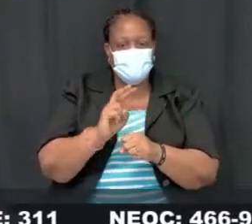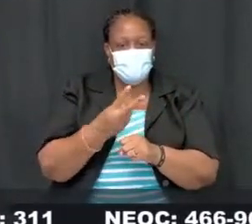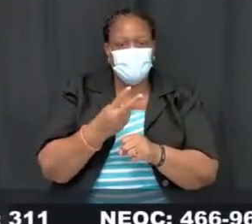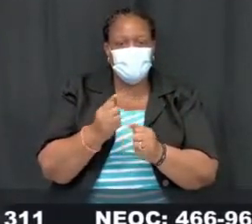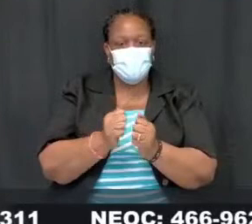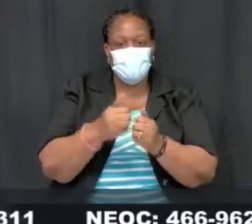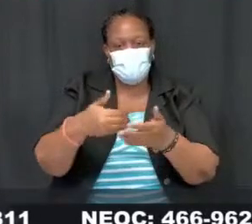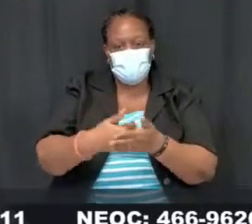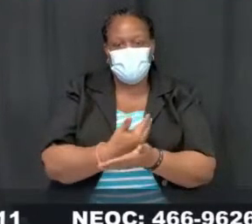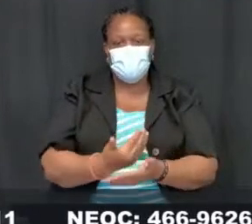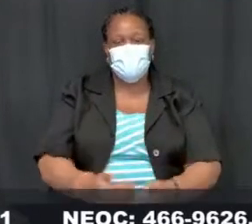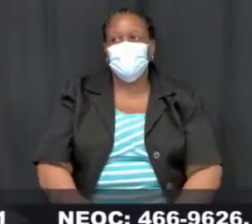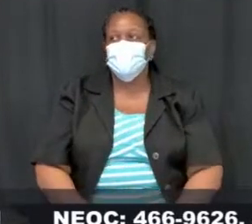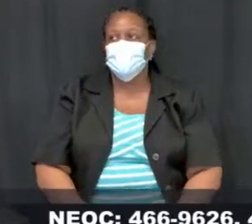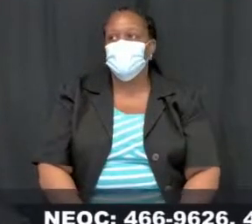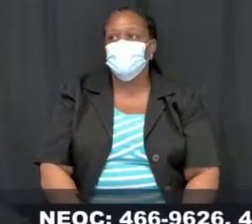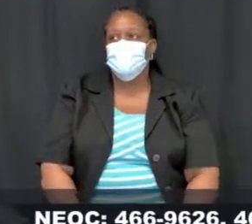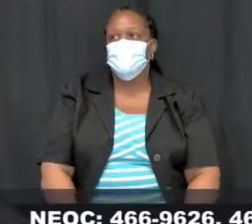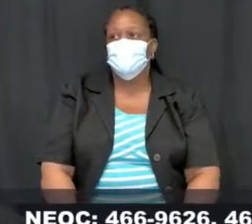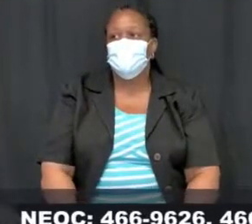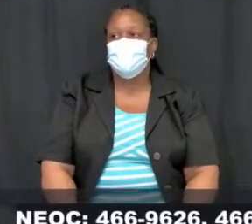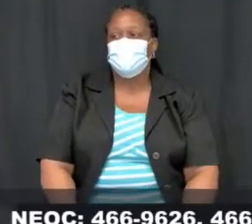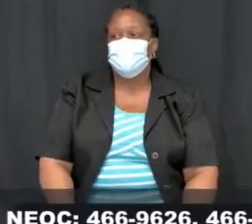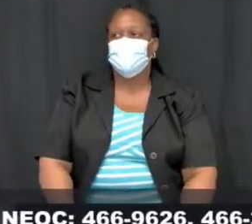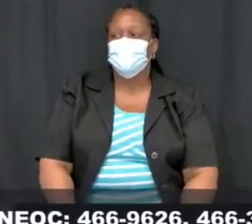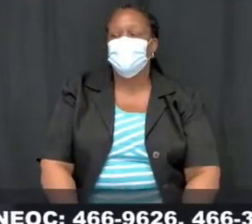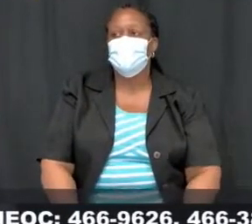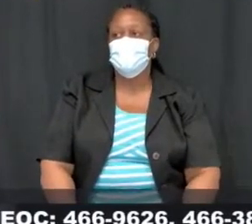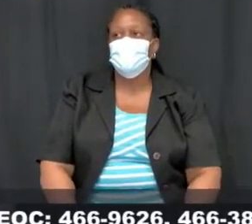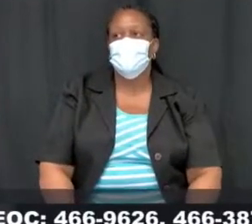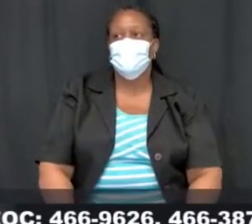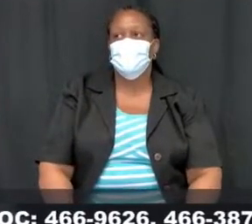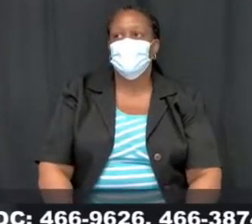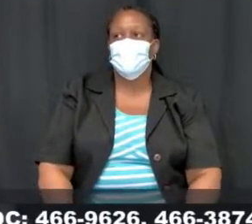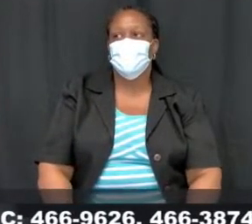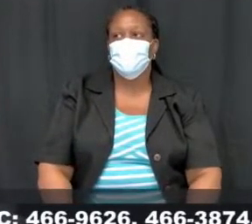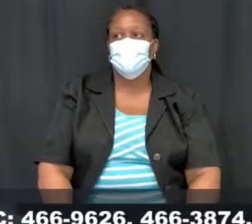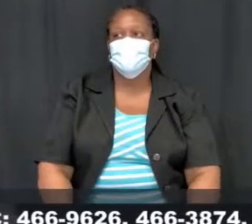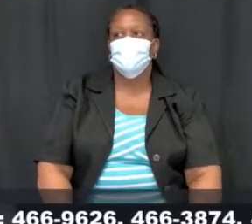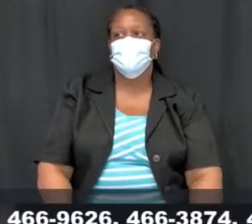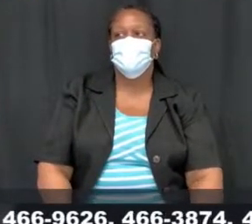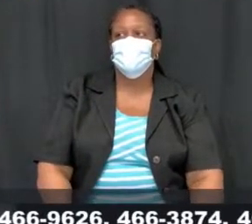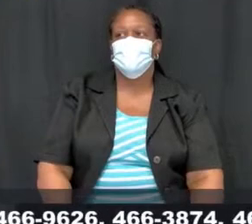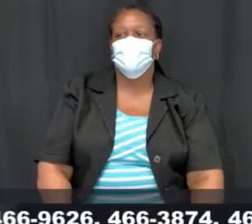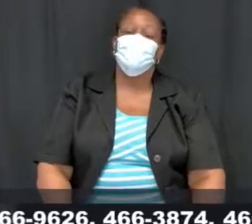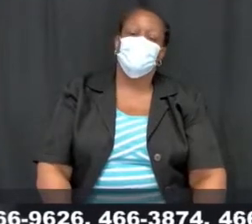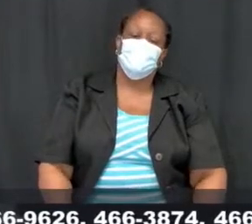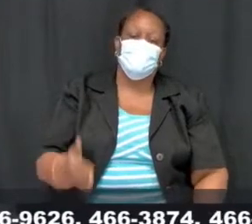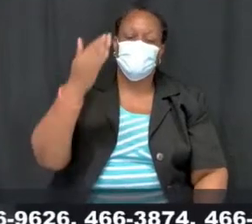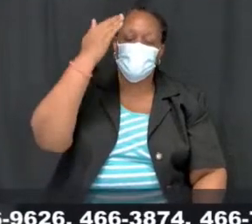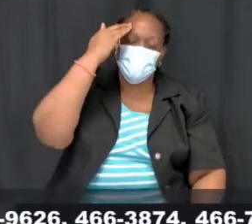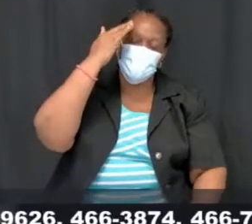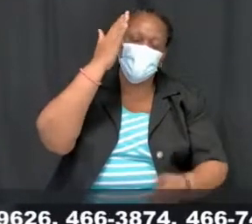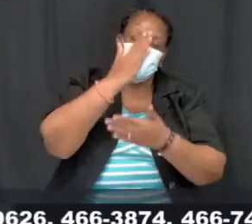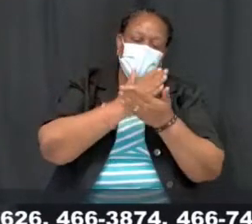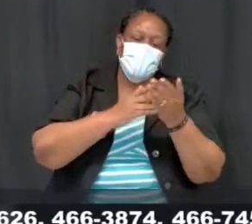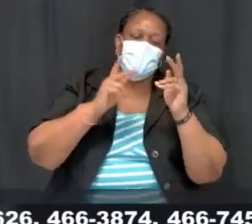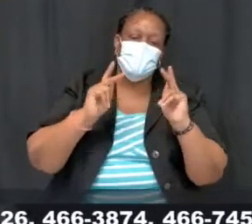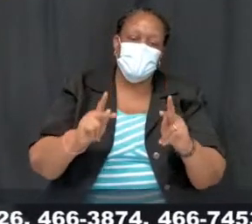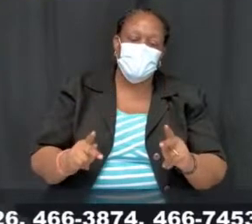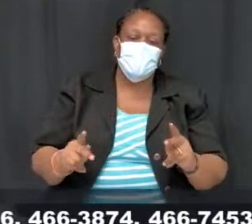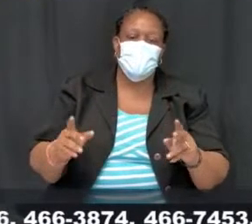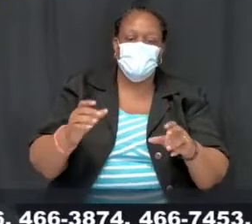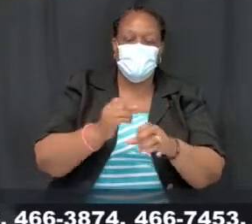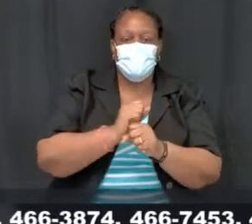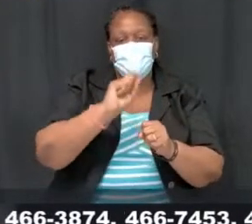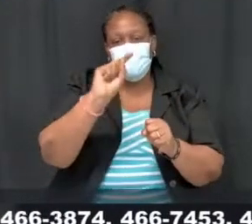All right, so Mr. Williams, we thank you for those two questions. And so there will be individuals who would receive